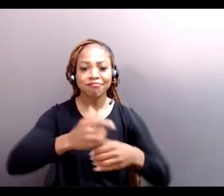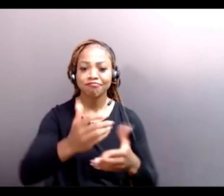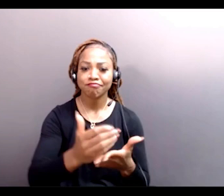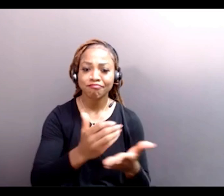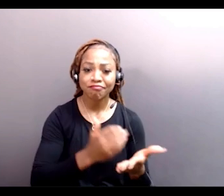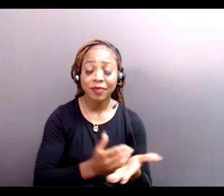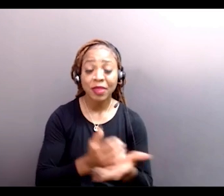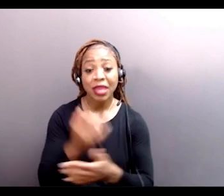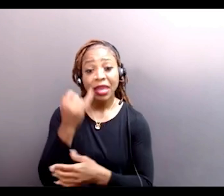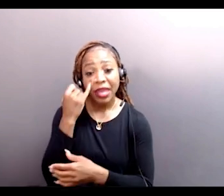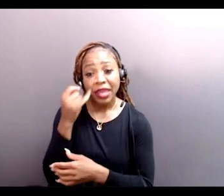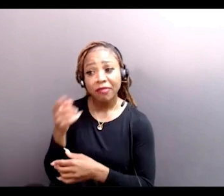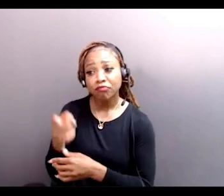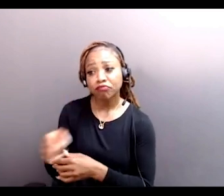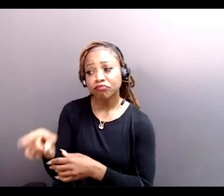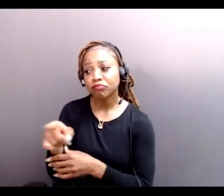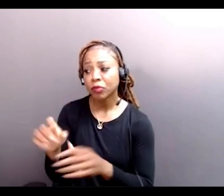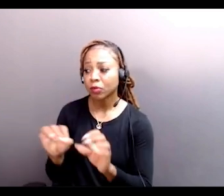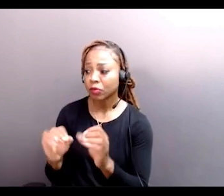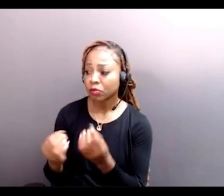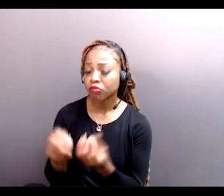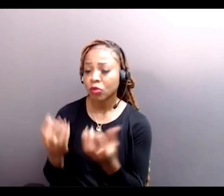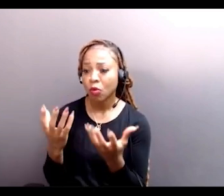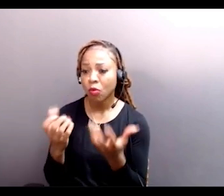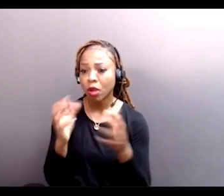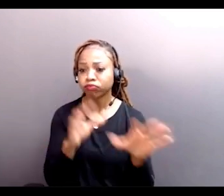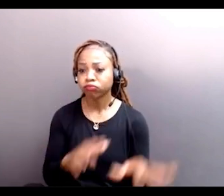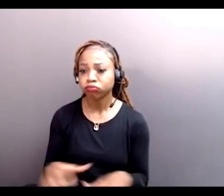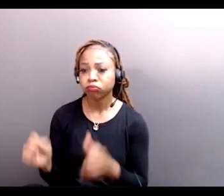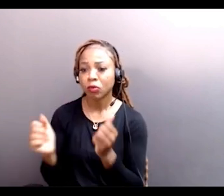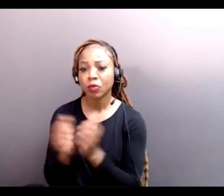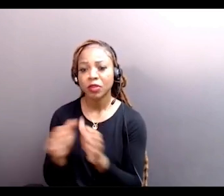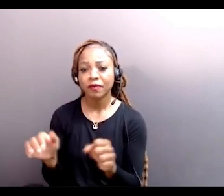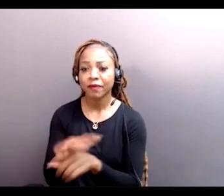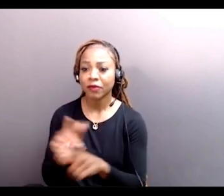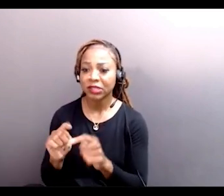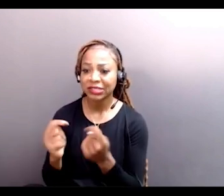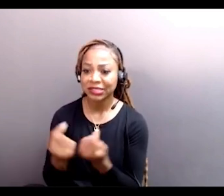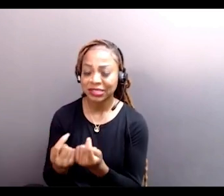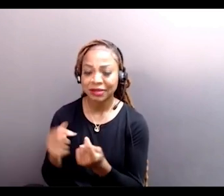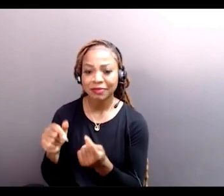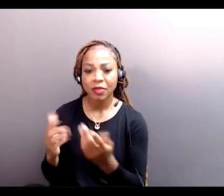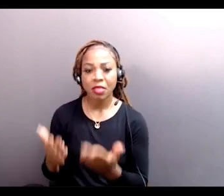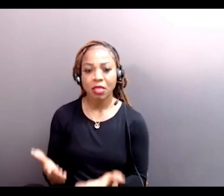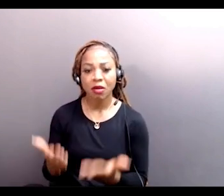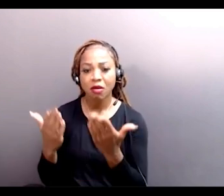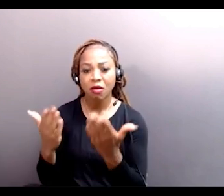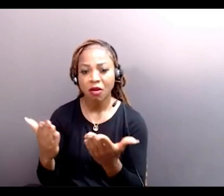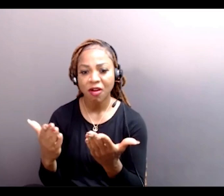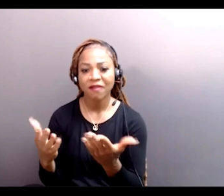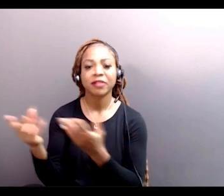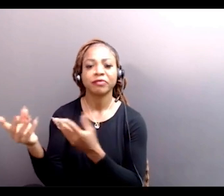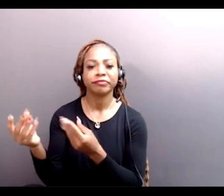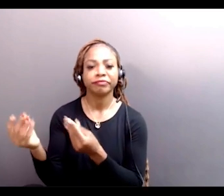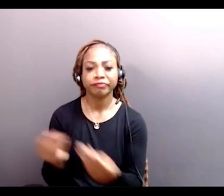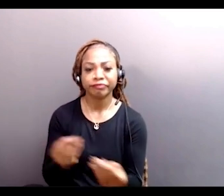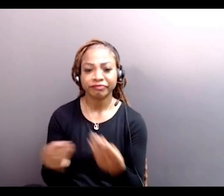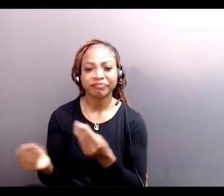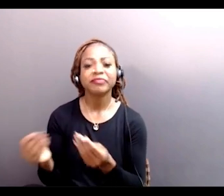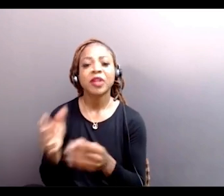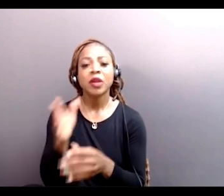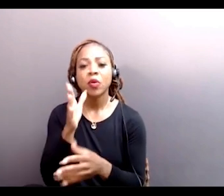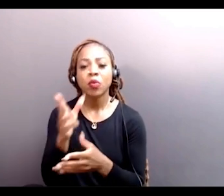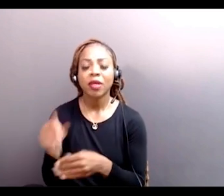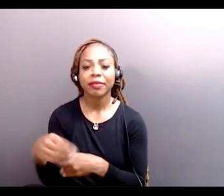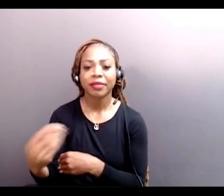if you're an organization and you want to do the course with your team, BHEC does offer facilitation, which we will lead